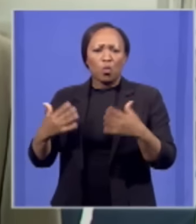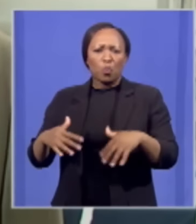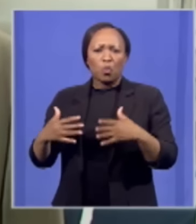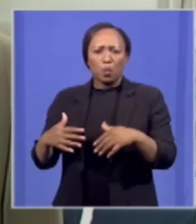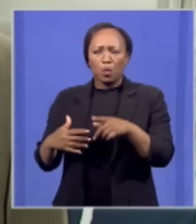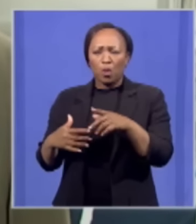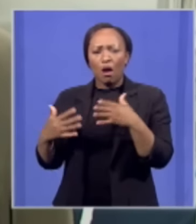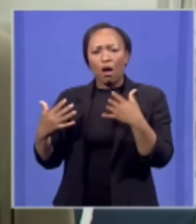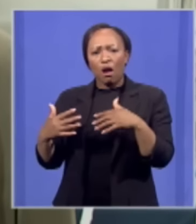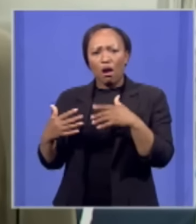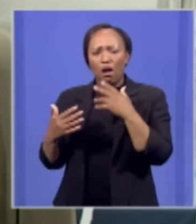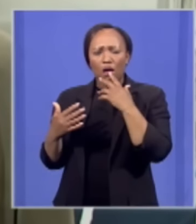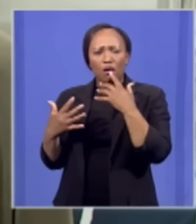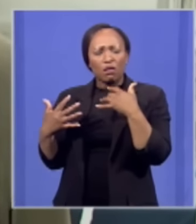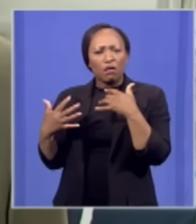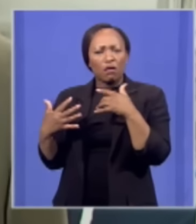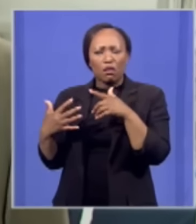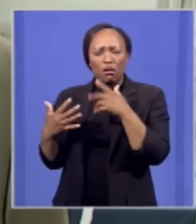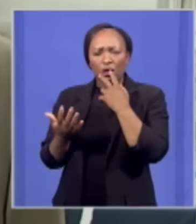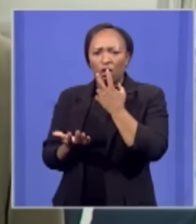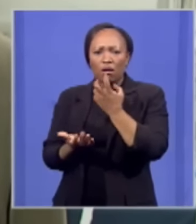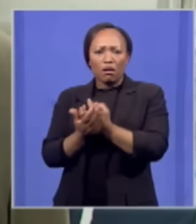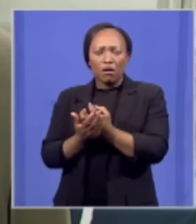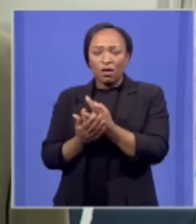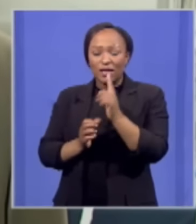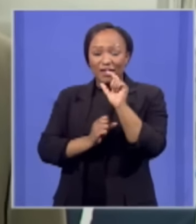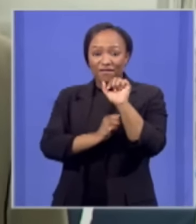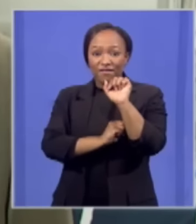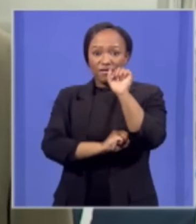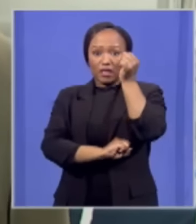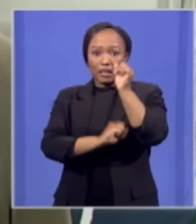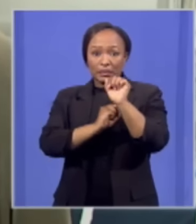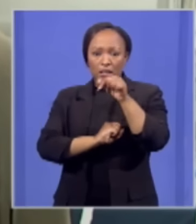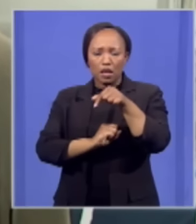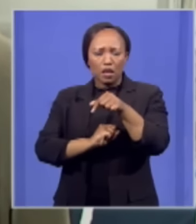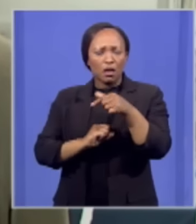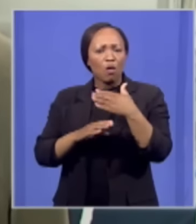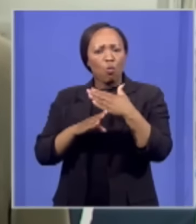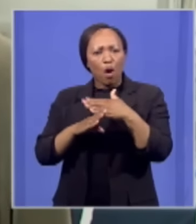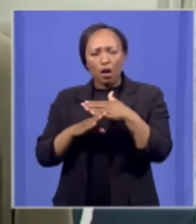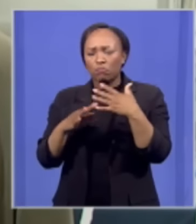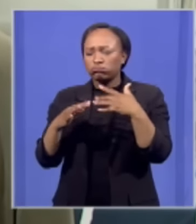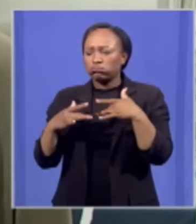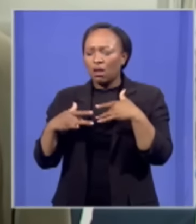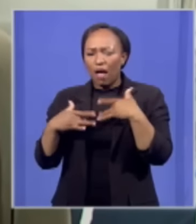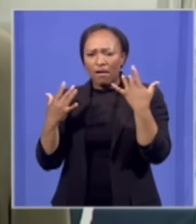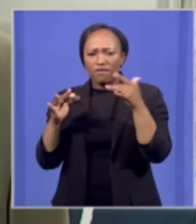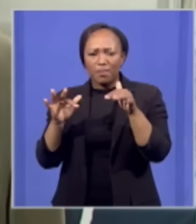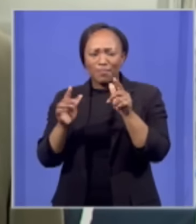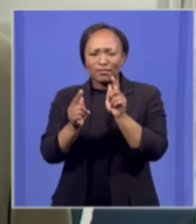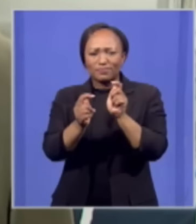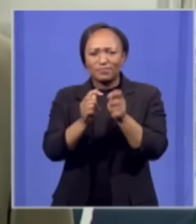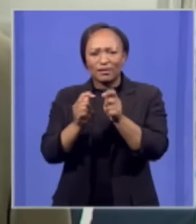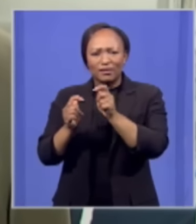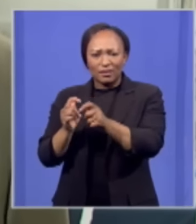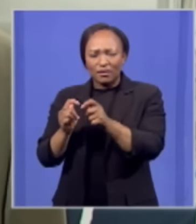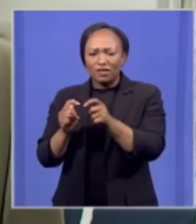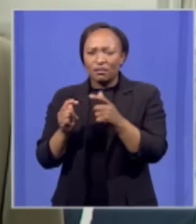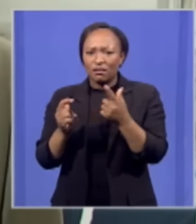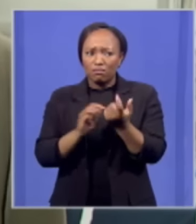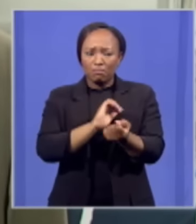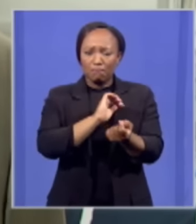le factory e leng gore e tlo fetloša maphelo. Re bona le gore ke mogolo mo setšhabeng gore o diragale ka